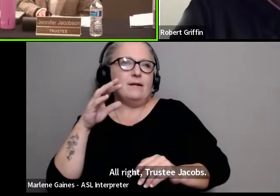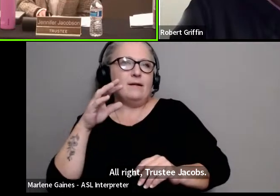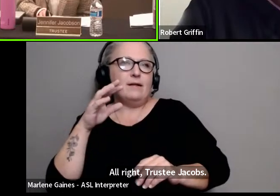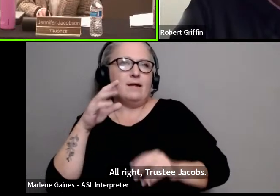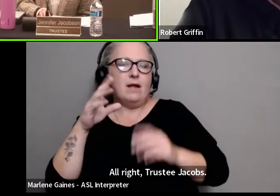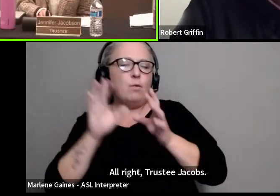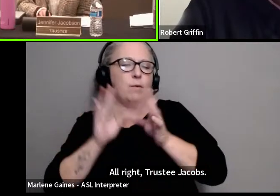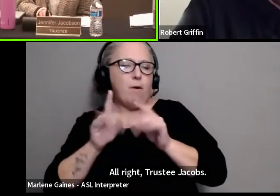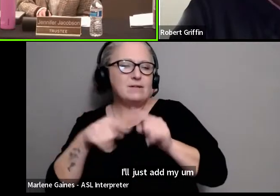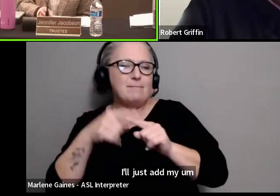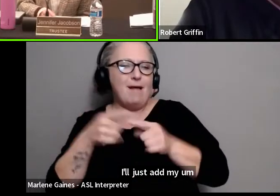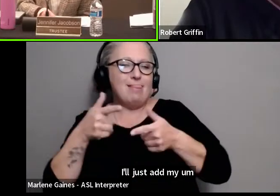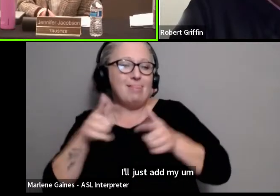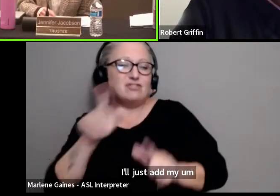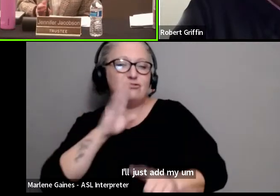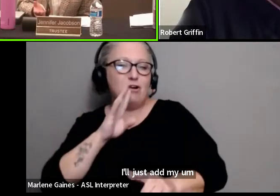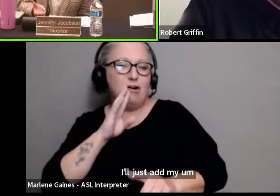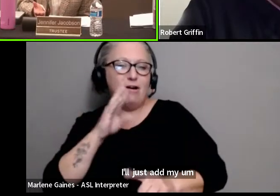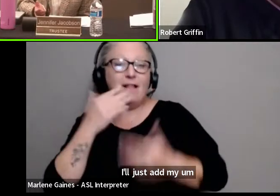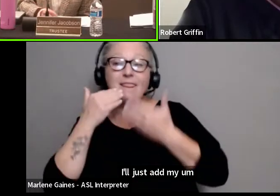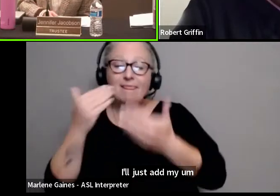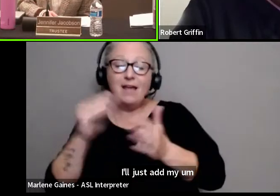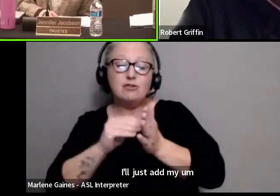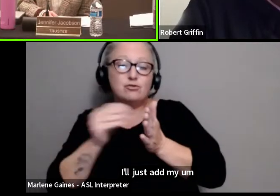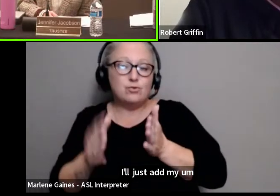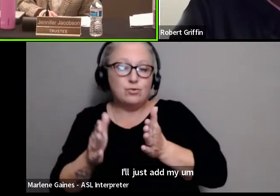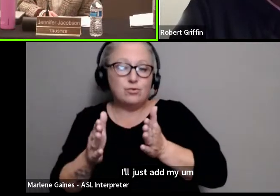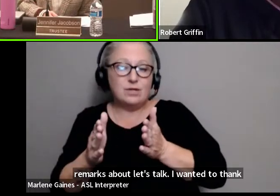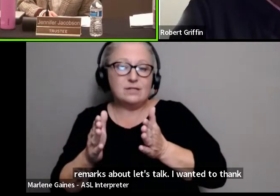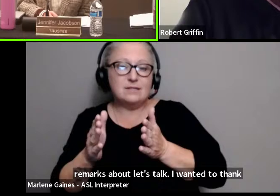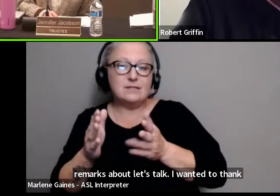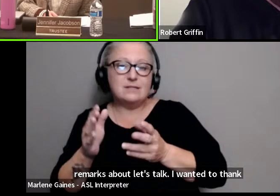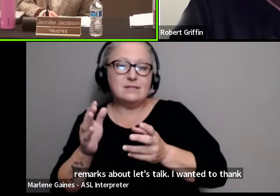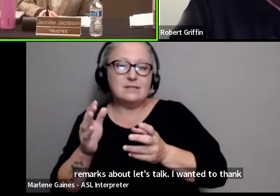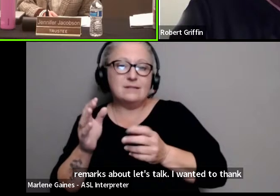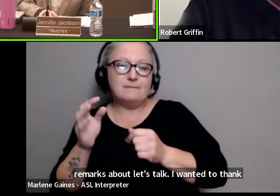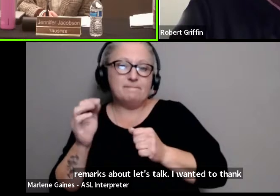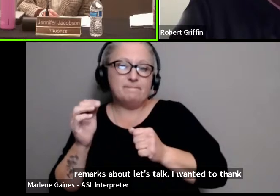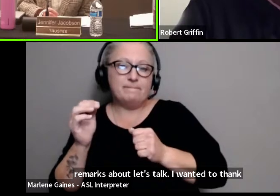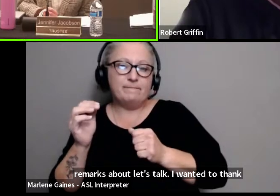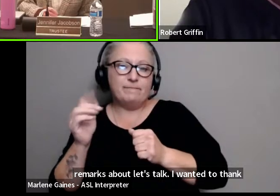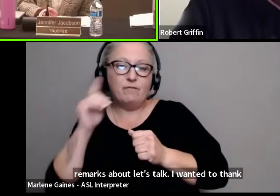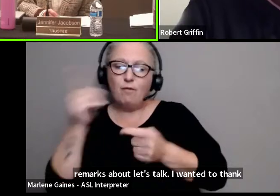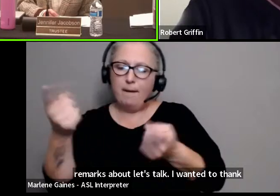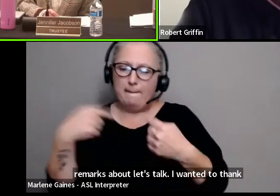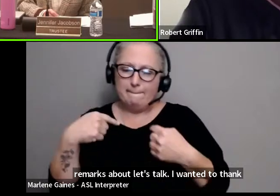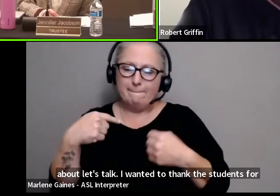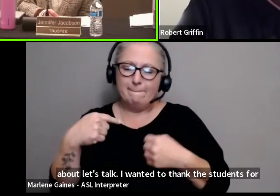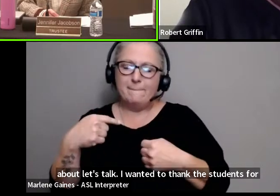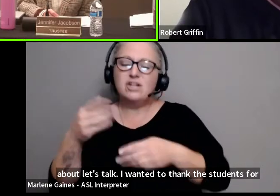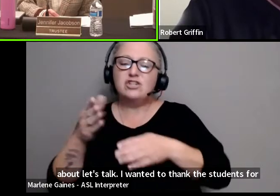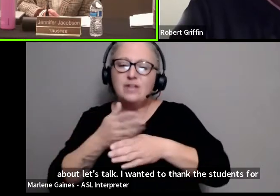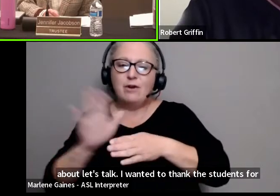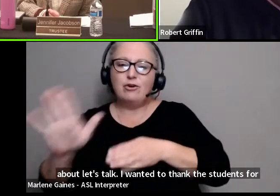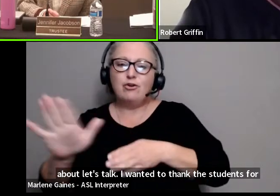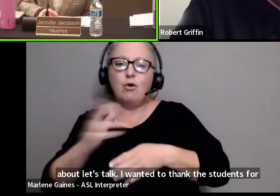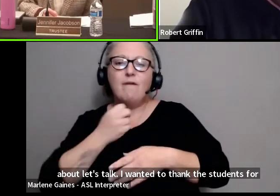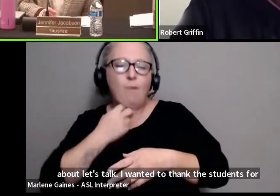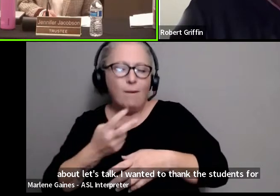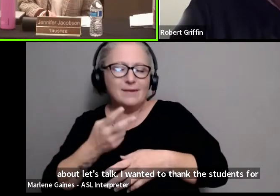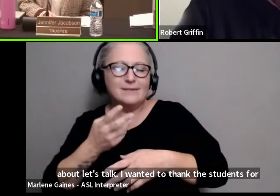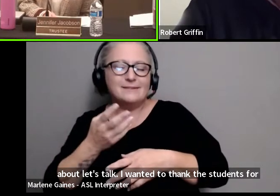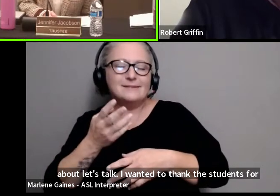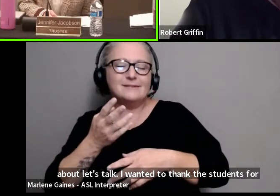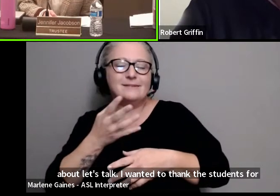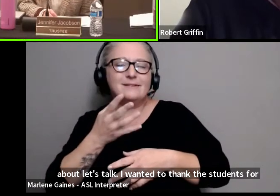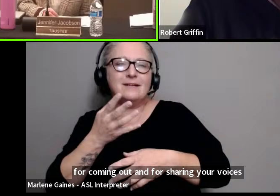remarks about Let's Talk. I wanted to thank the students for coming out and for sharing your voices, and